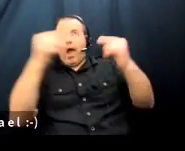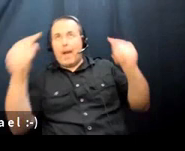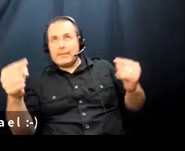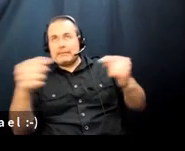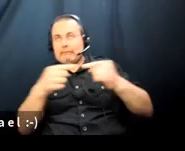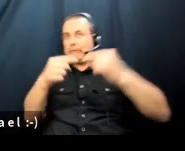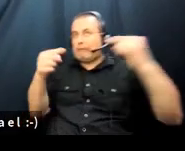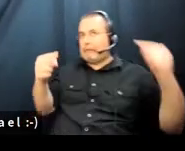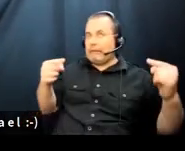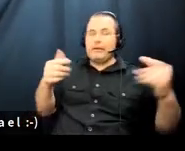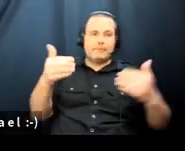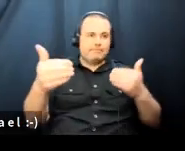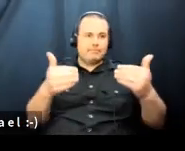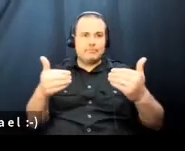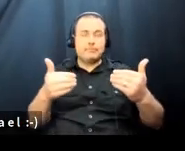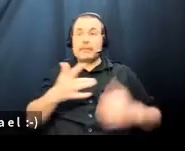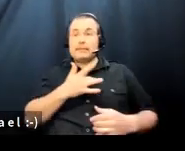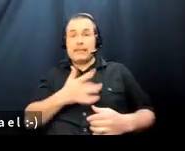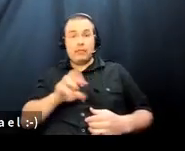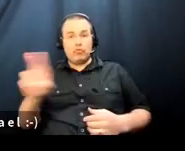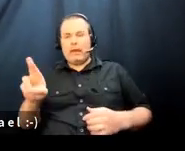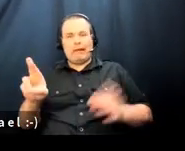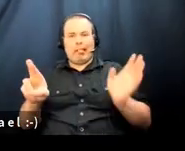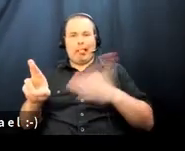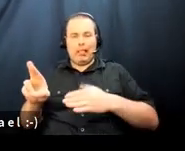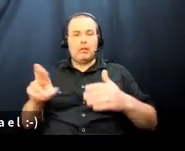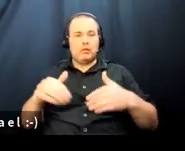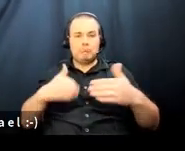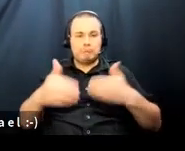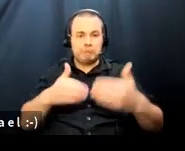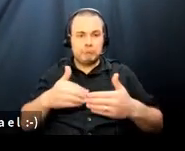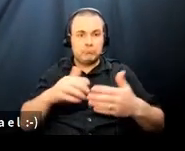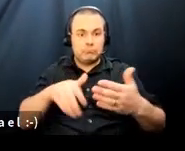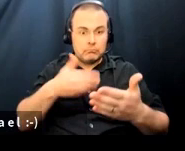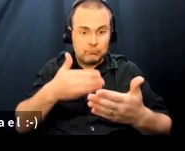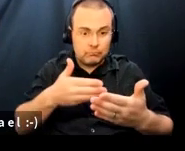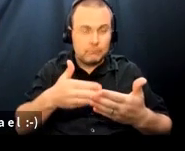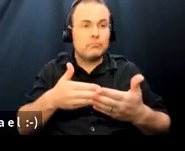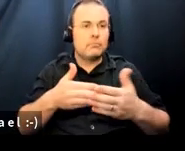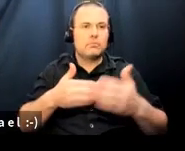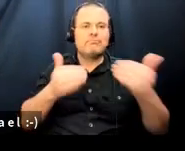as your dominant foot when you approach the steps. Does everybody understand what I just said?